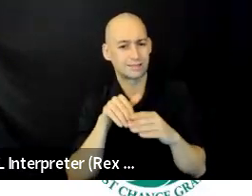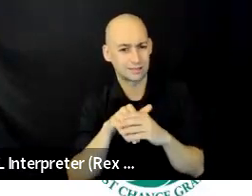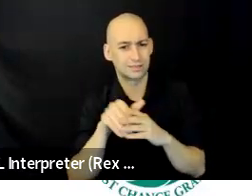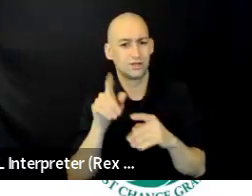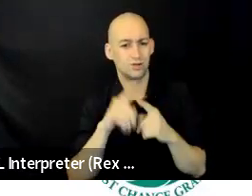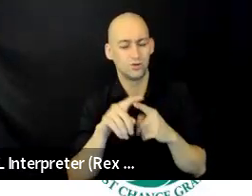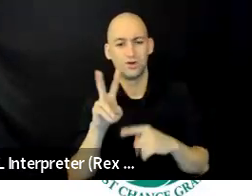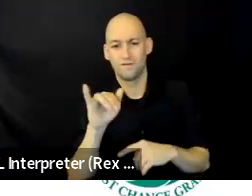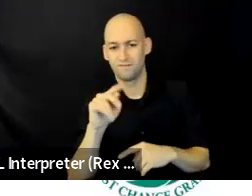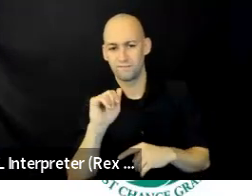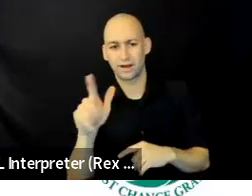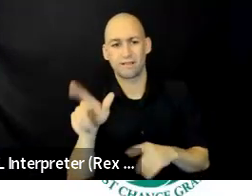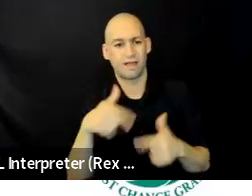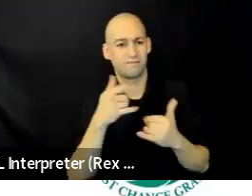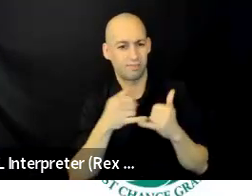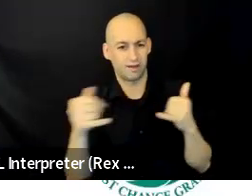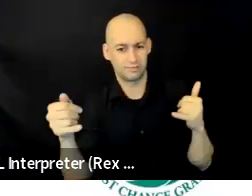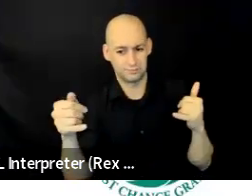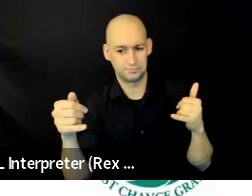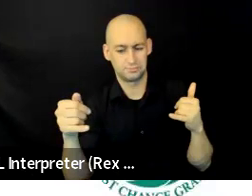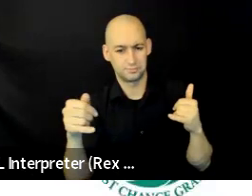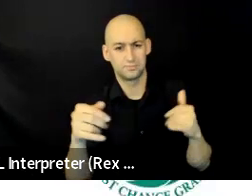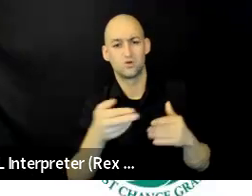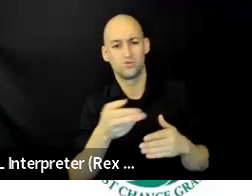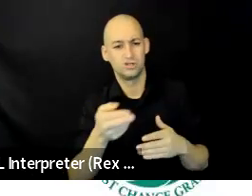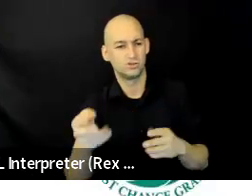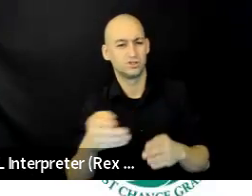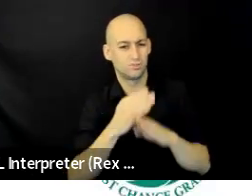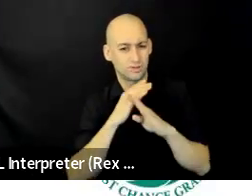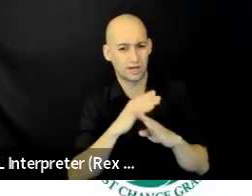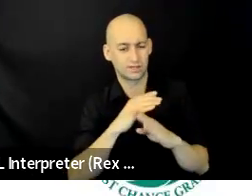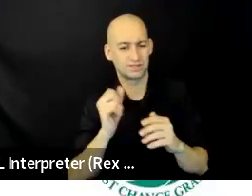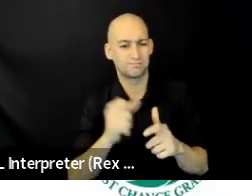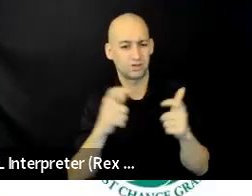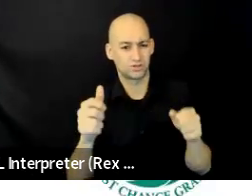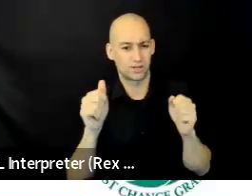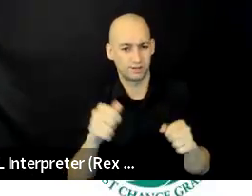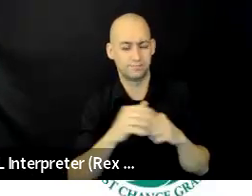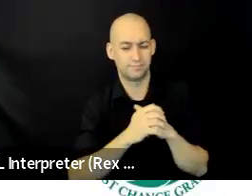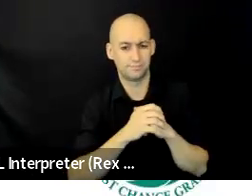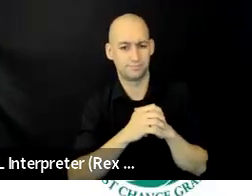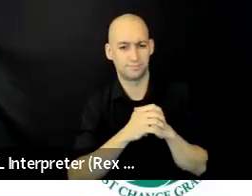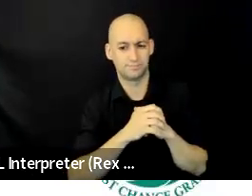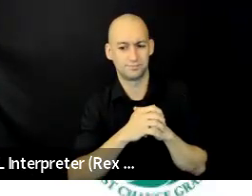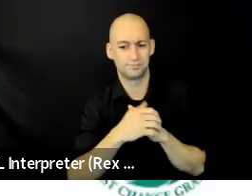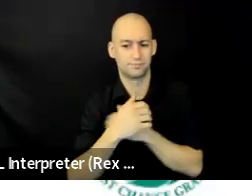the people of the region and beyond, while resources are protected as much as possible. Next slide,